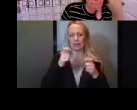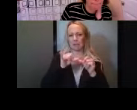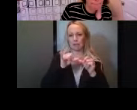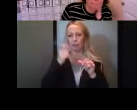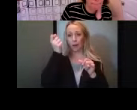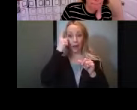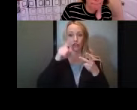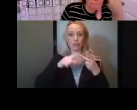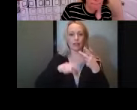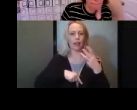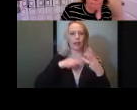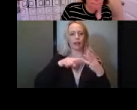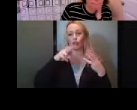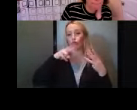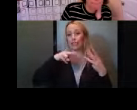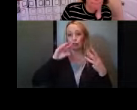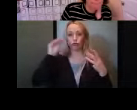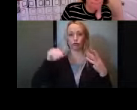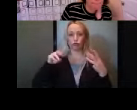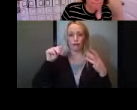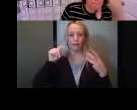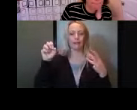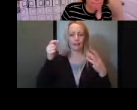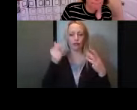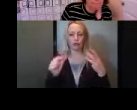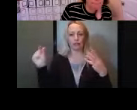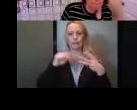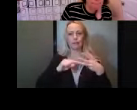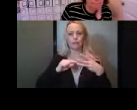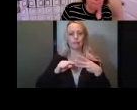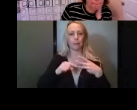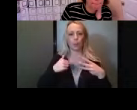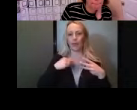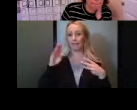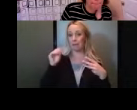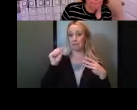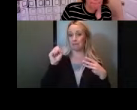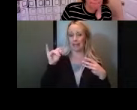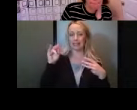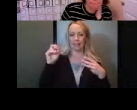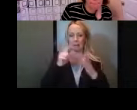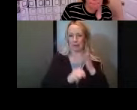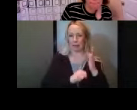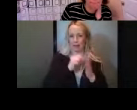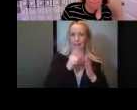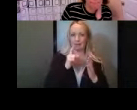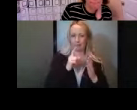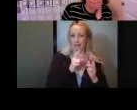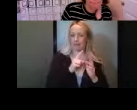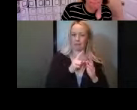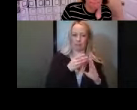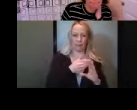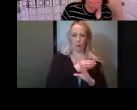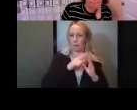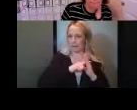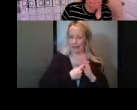comprehension, and reading rate in green. We have a baseline period before the study began where we collected individual baseline